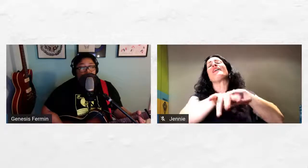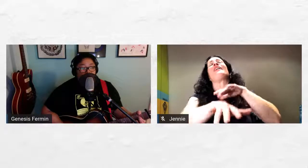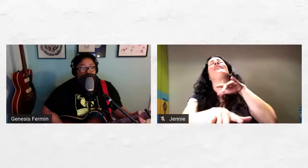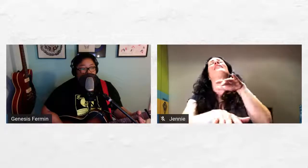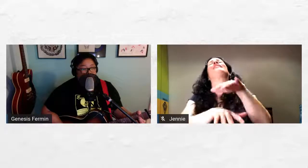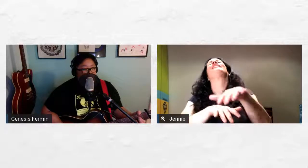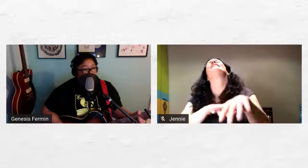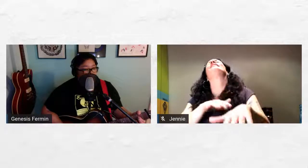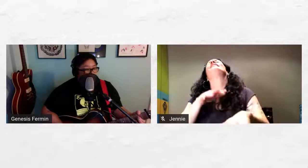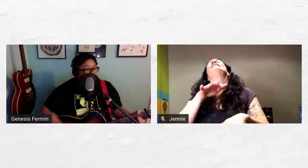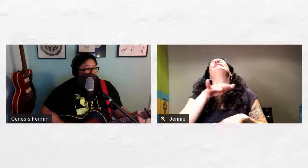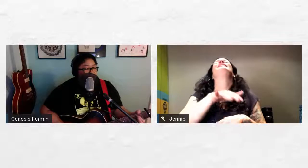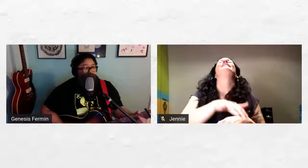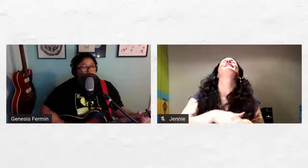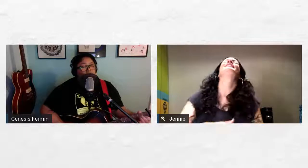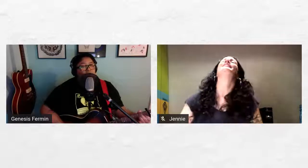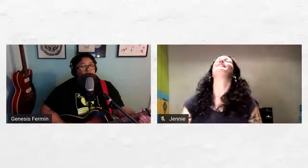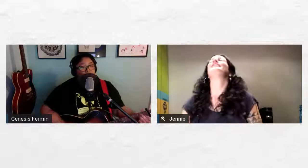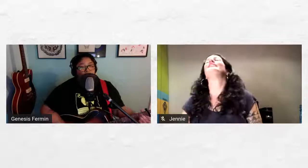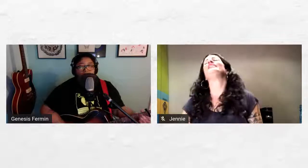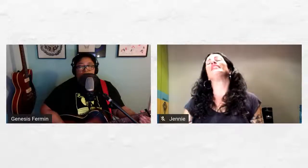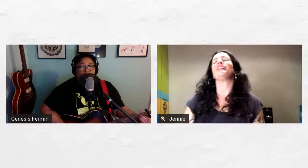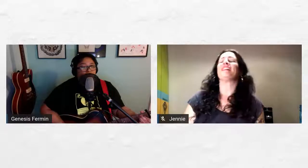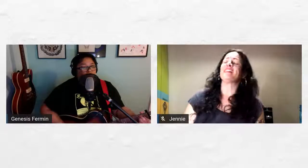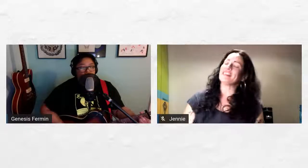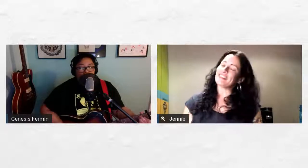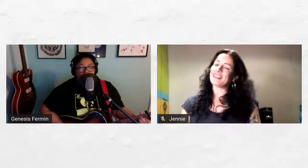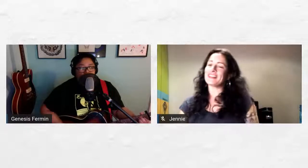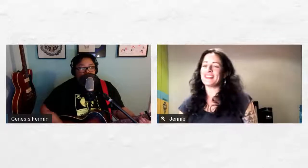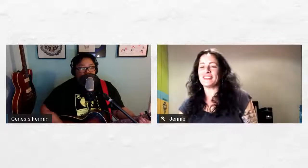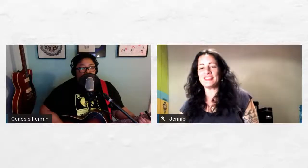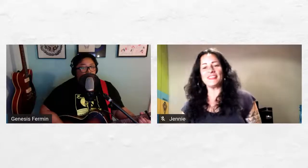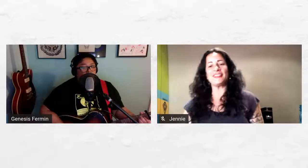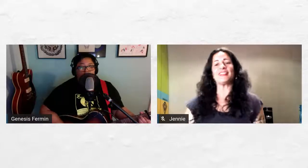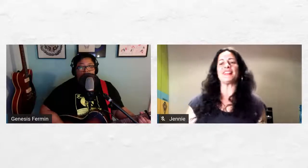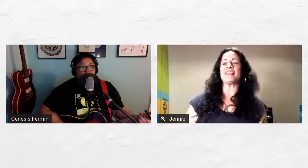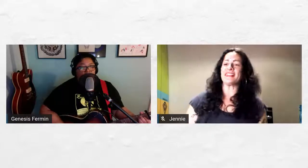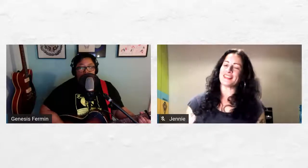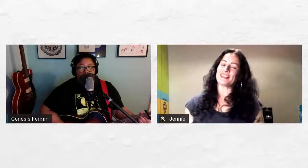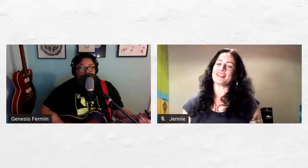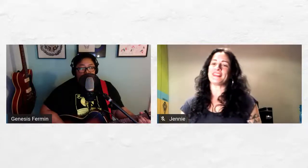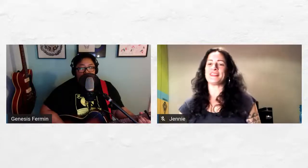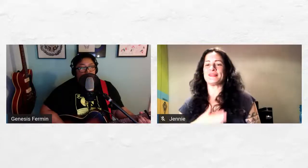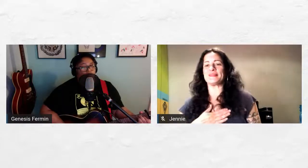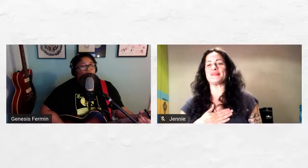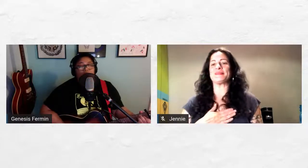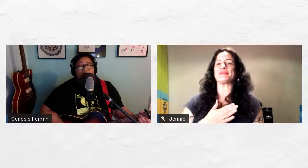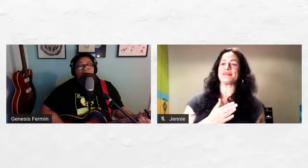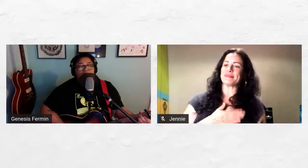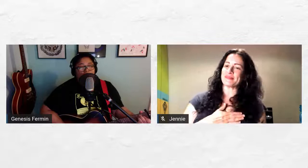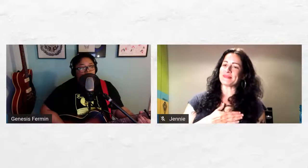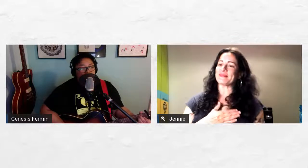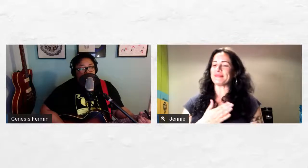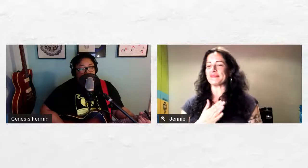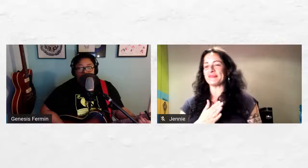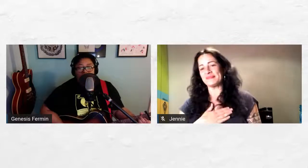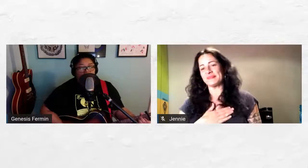Overflow. Oh, oh, oh, oh, oh, oh, oh, oh,